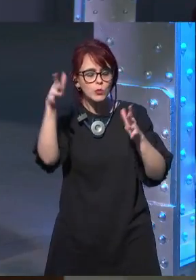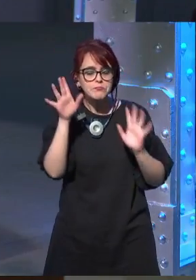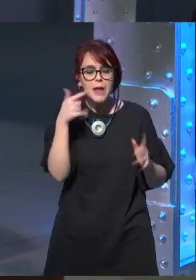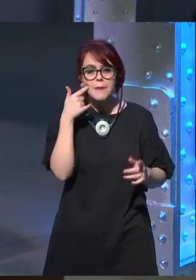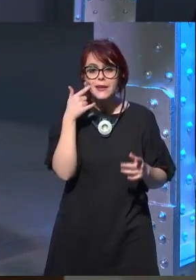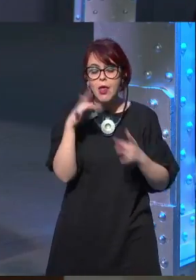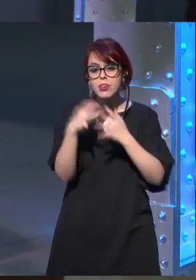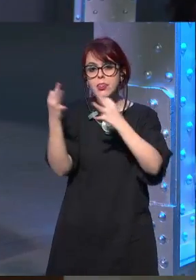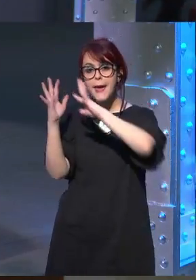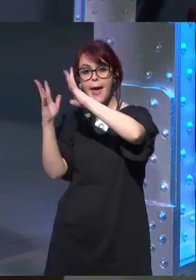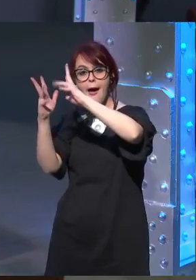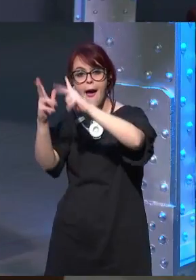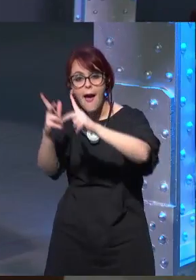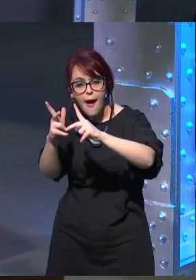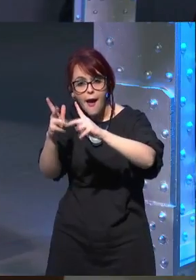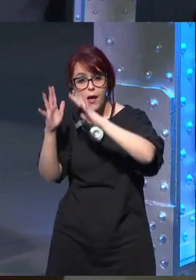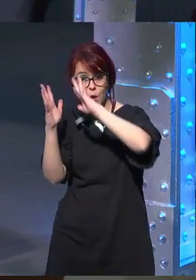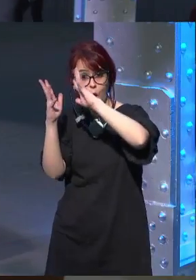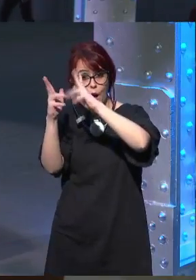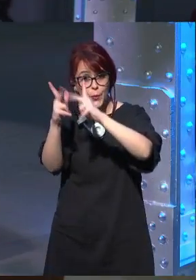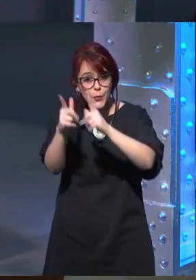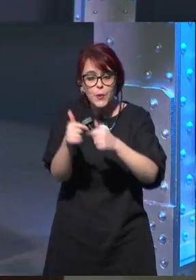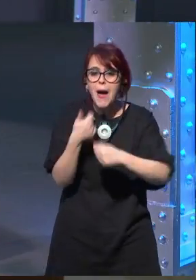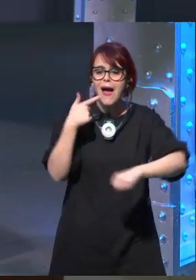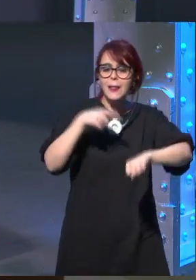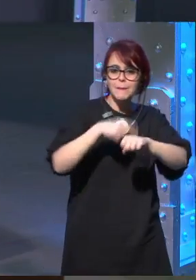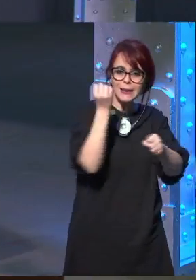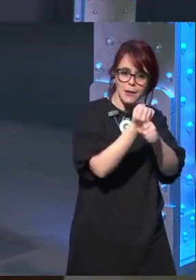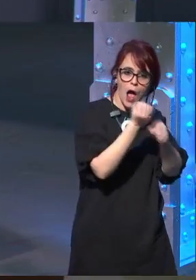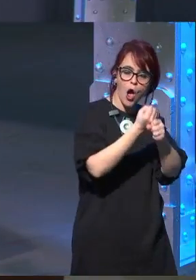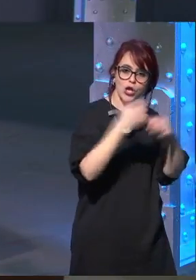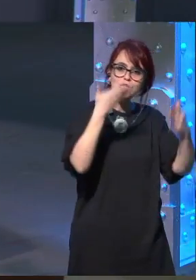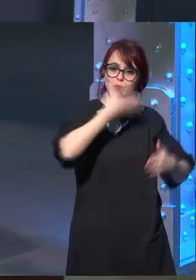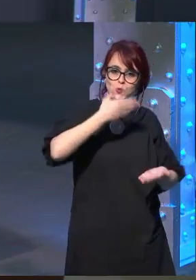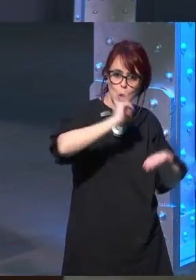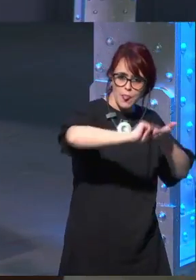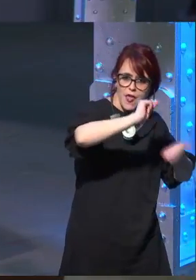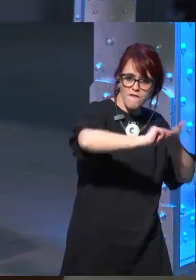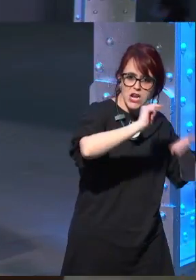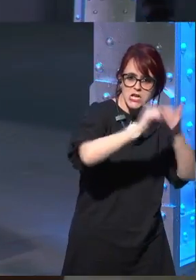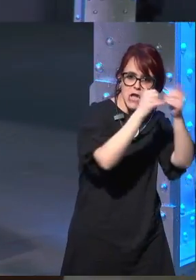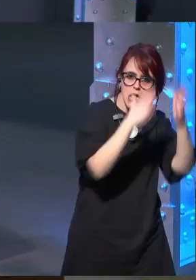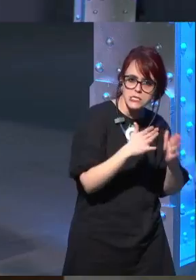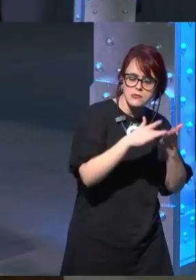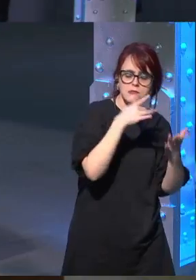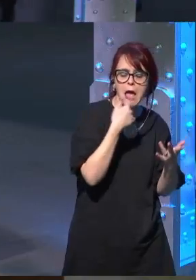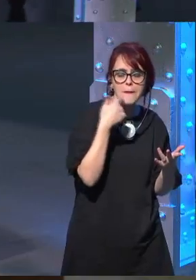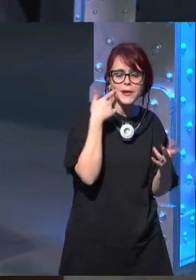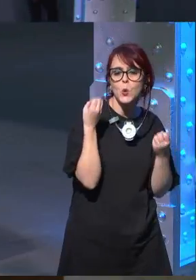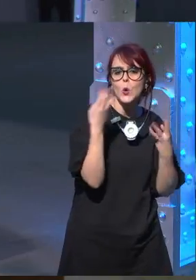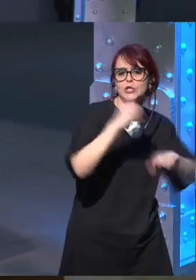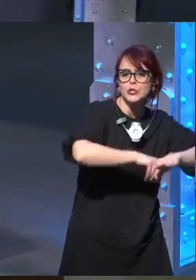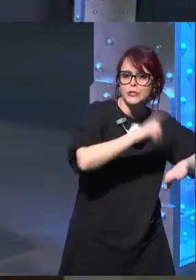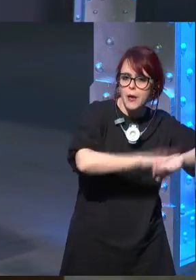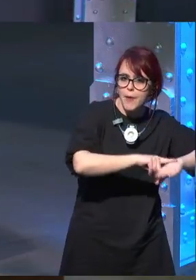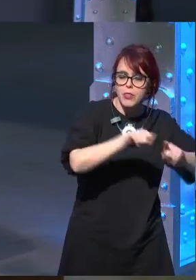amount of time they spend on their homework. It shows passion. It shows interest. Right? Huge difference maker. All right?